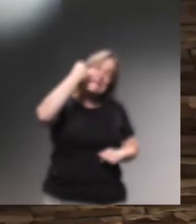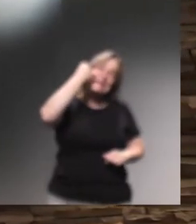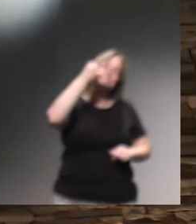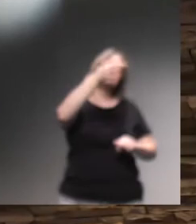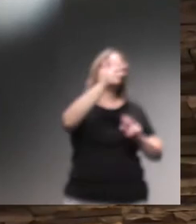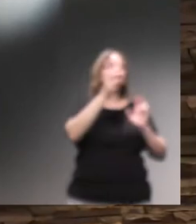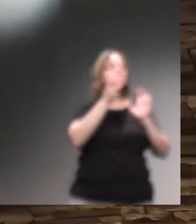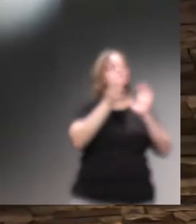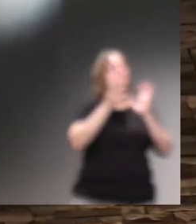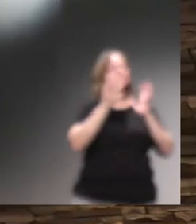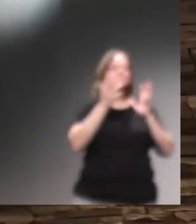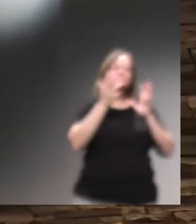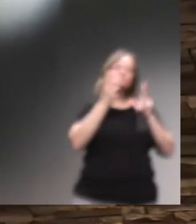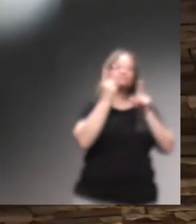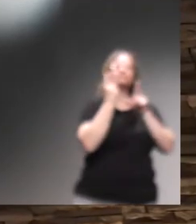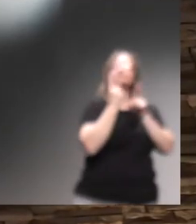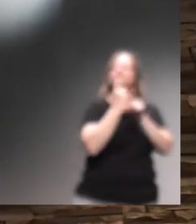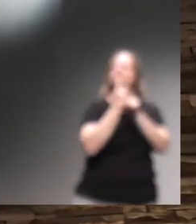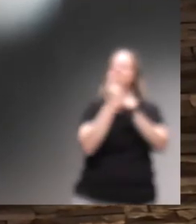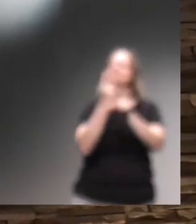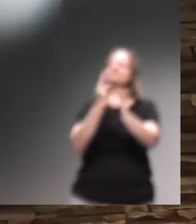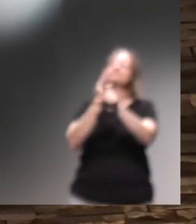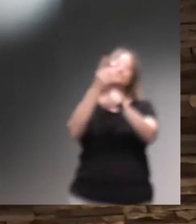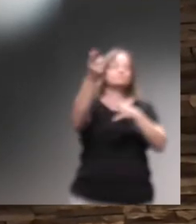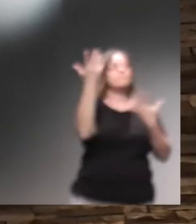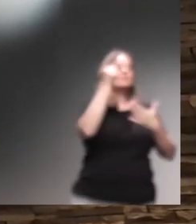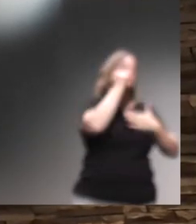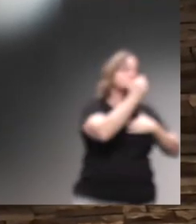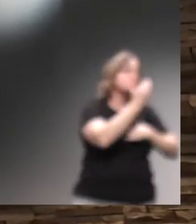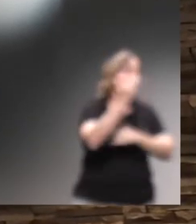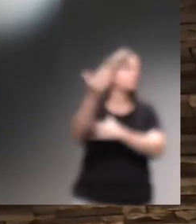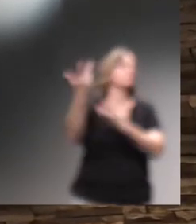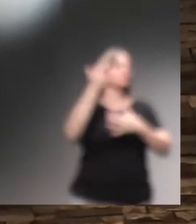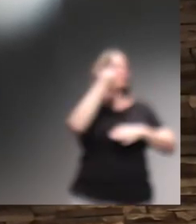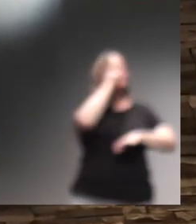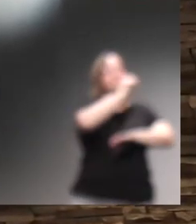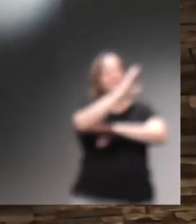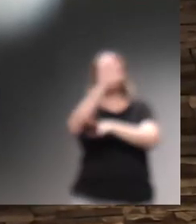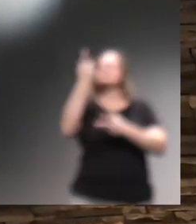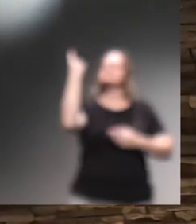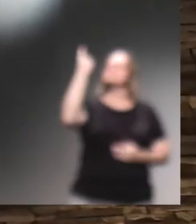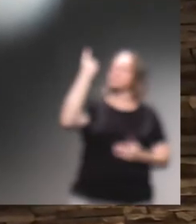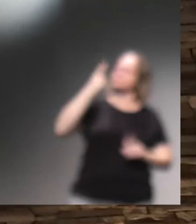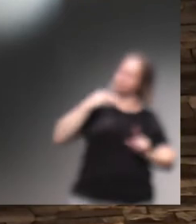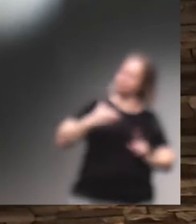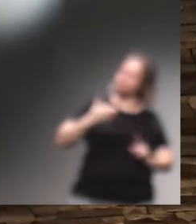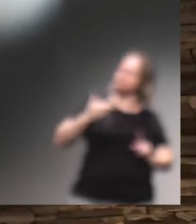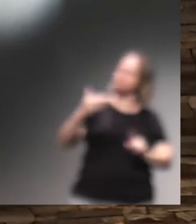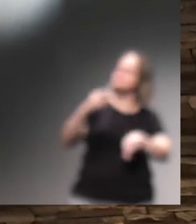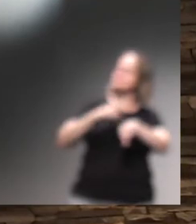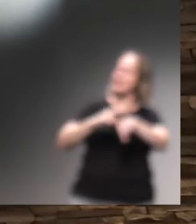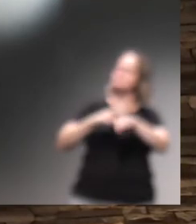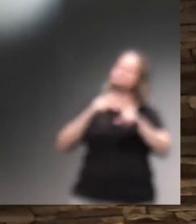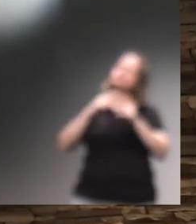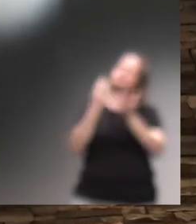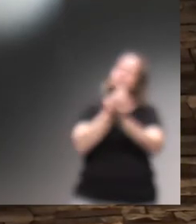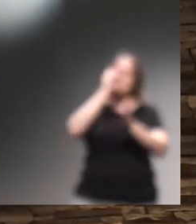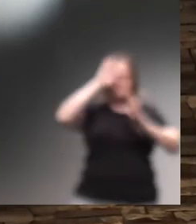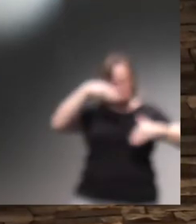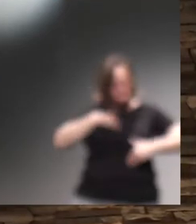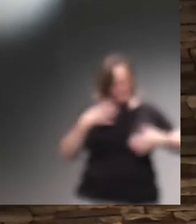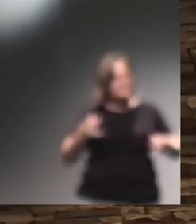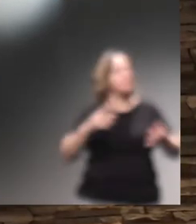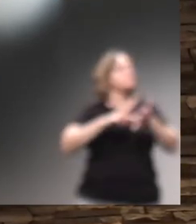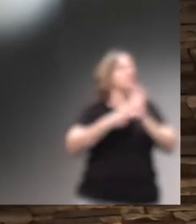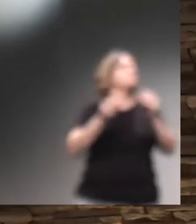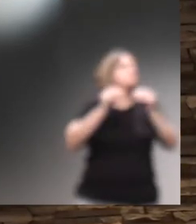stillness and the silence on a regular basis and meditate on them. So let's take the opportunity to do that right